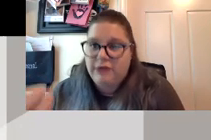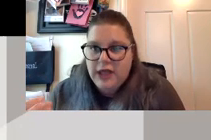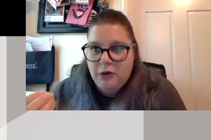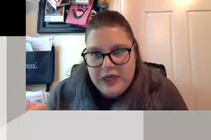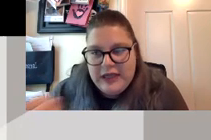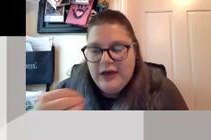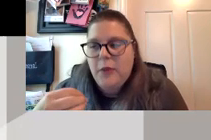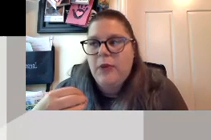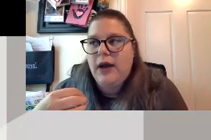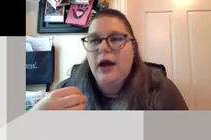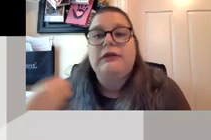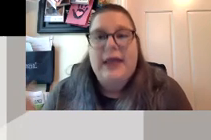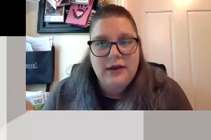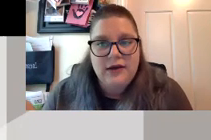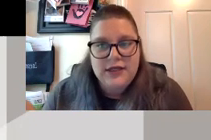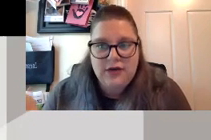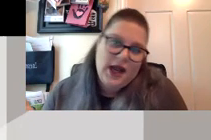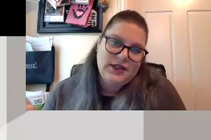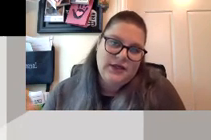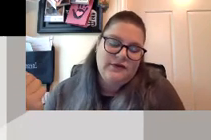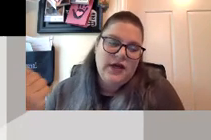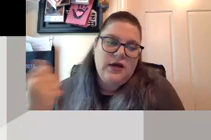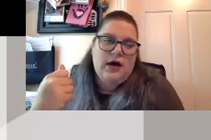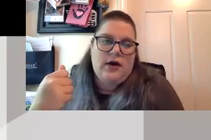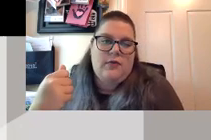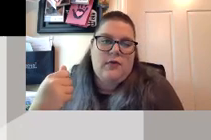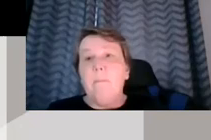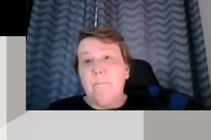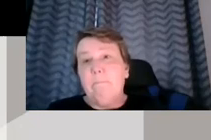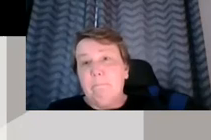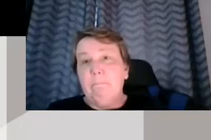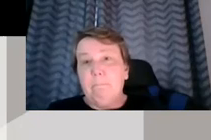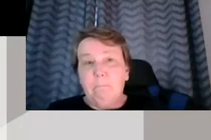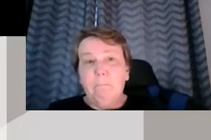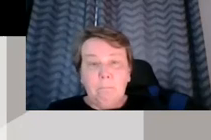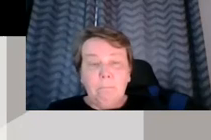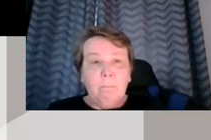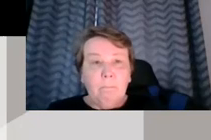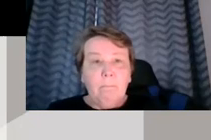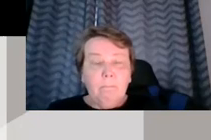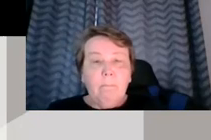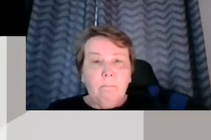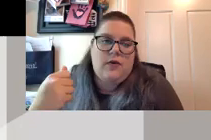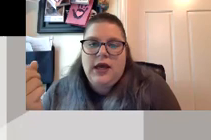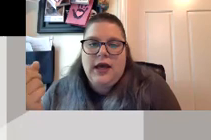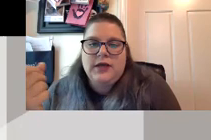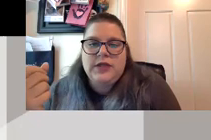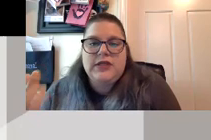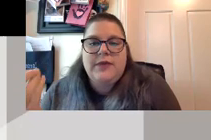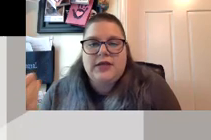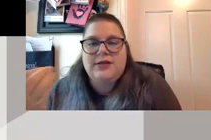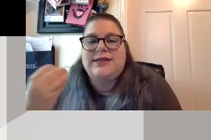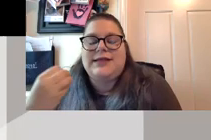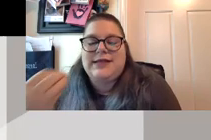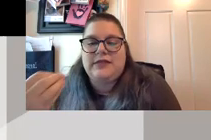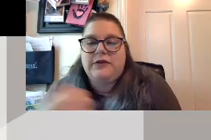much video media, but a link is interactive. Or a form. Or a form is interactive, right? And we need to